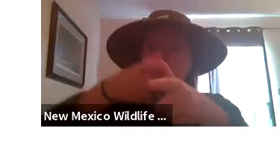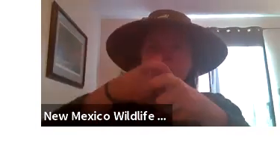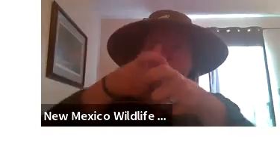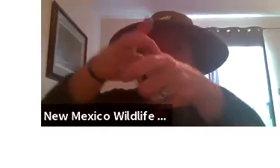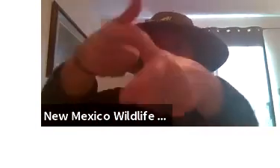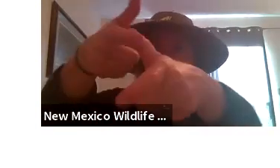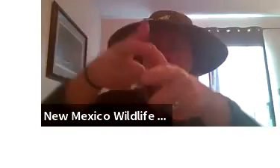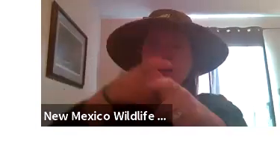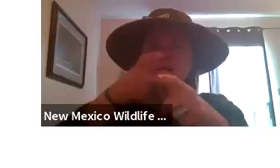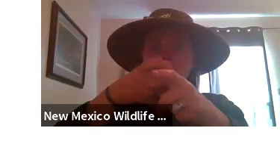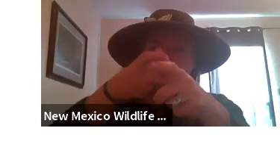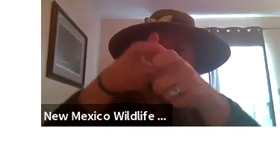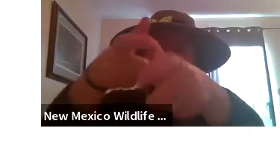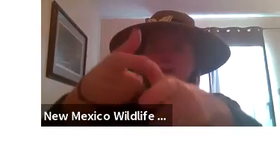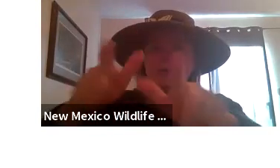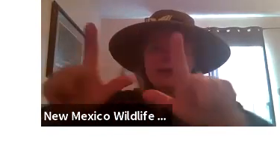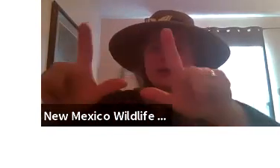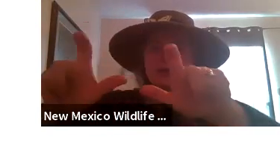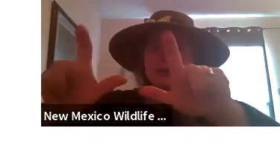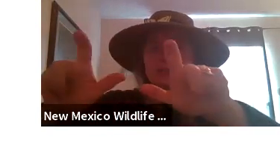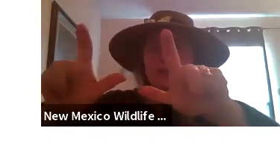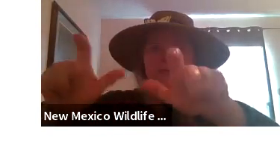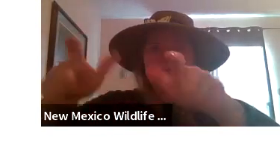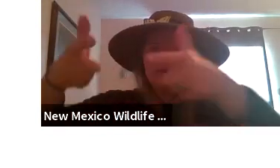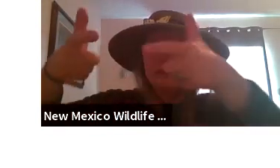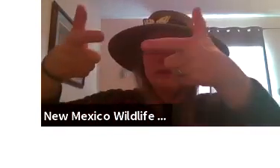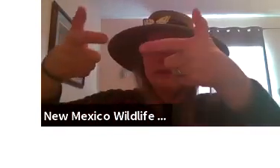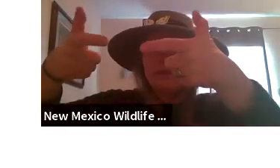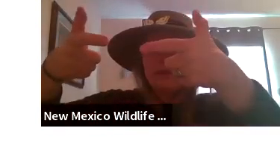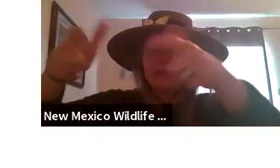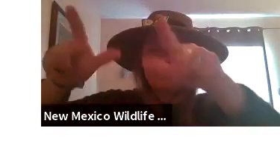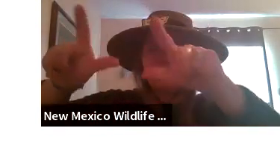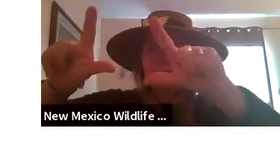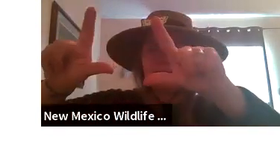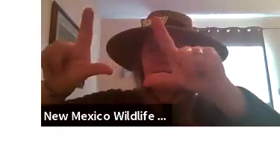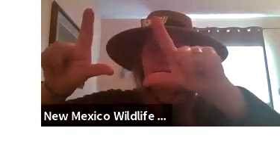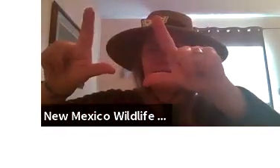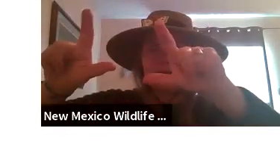Run, run, run. So you have